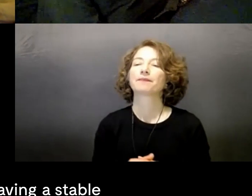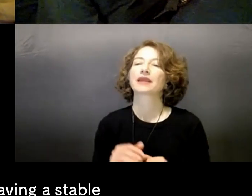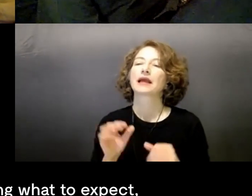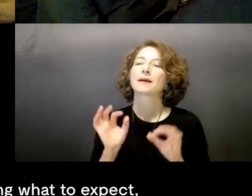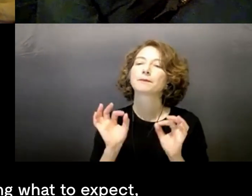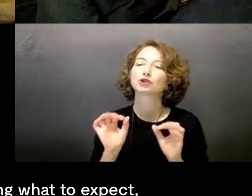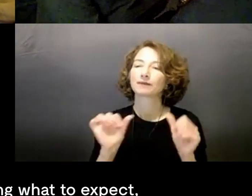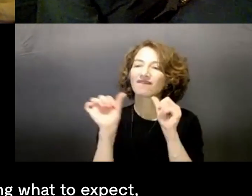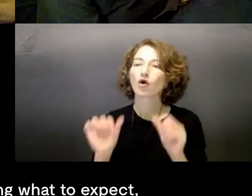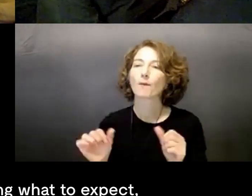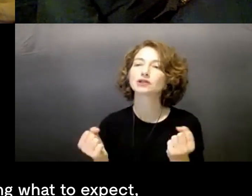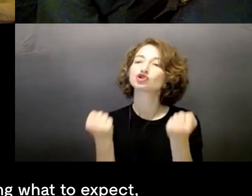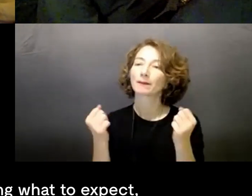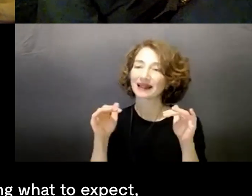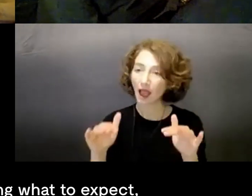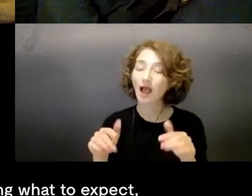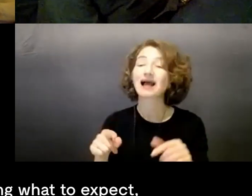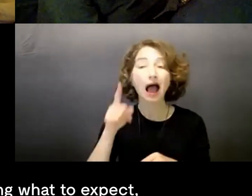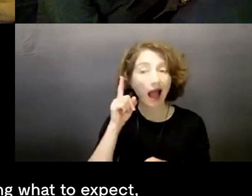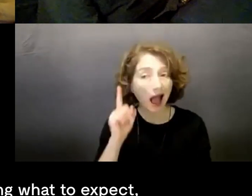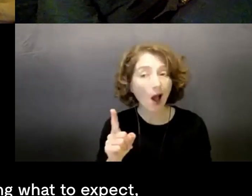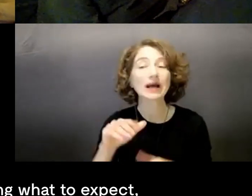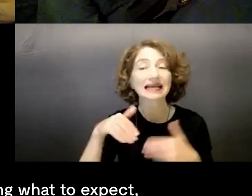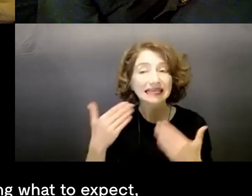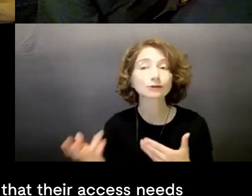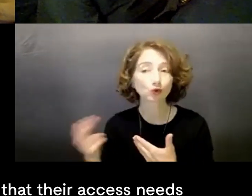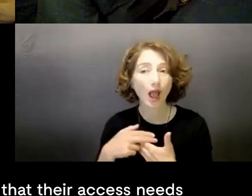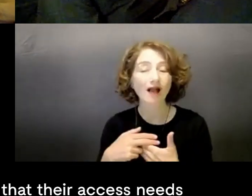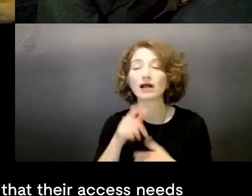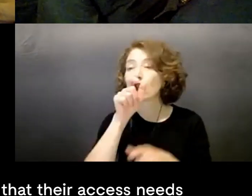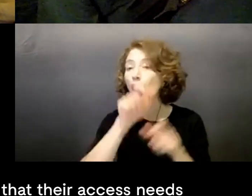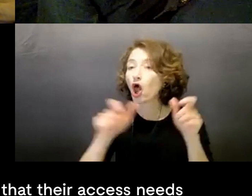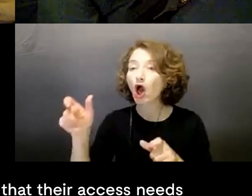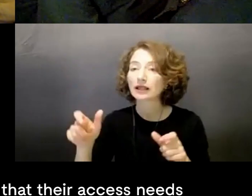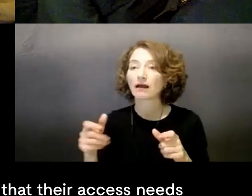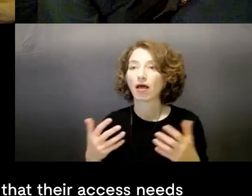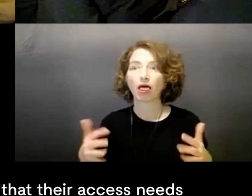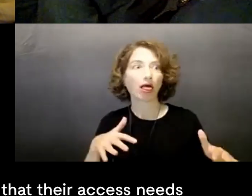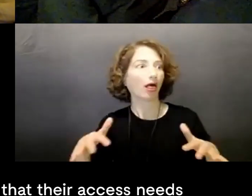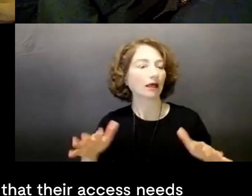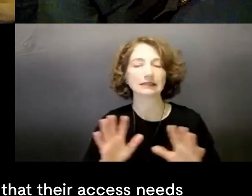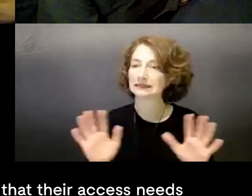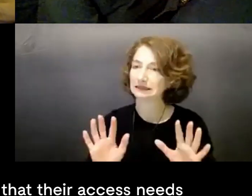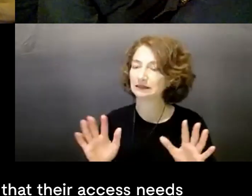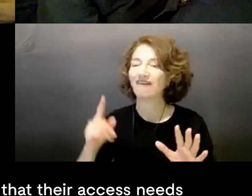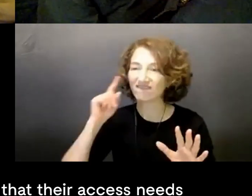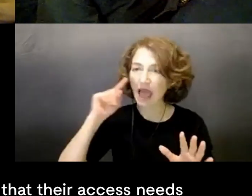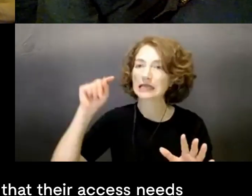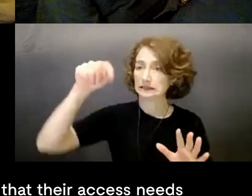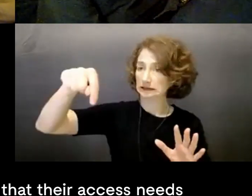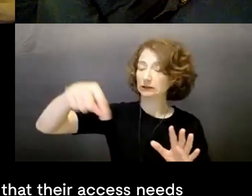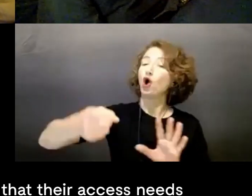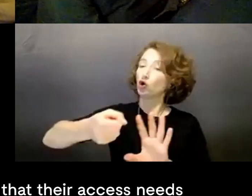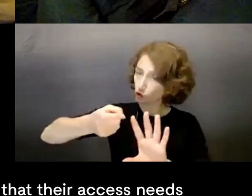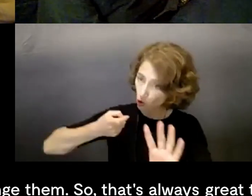of access. People knowing what to expect, people feeling safe because they know that their access needs will be met in ways that they're